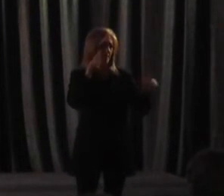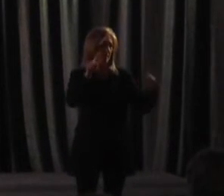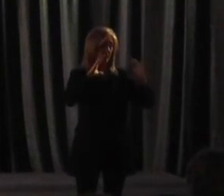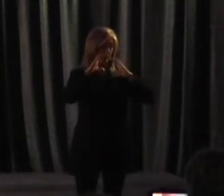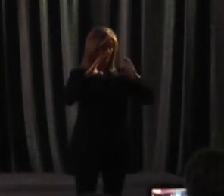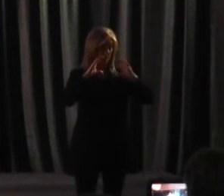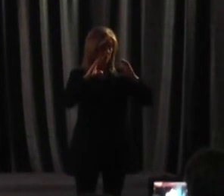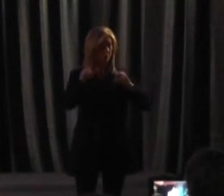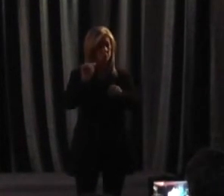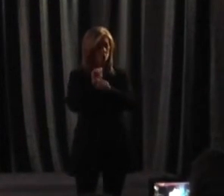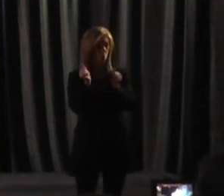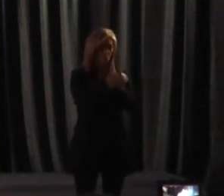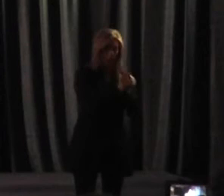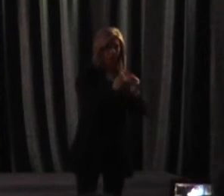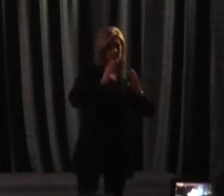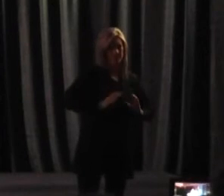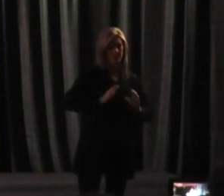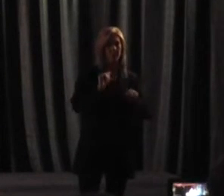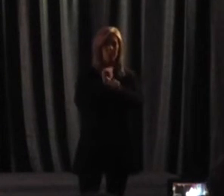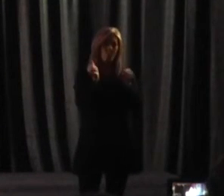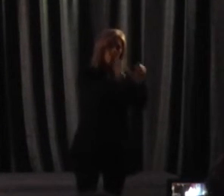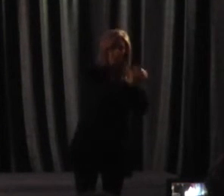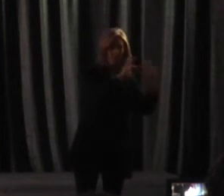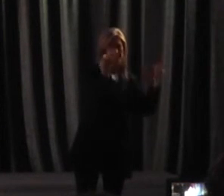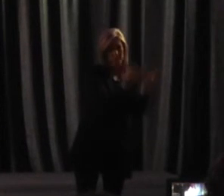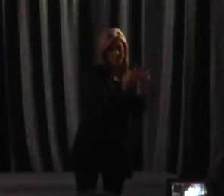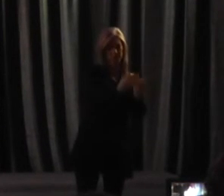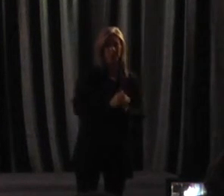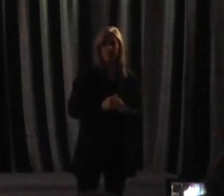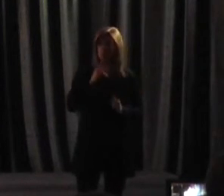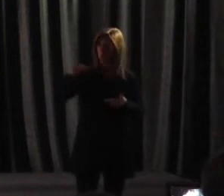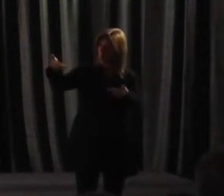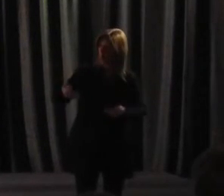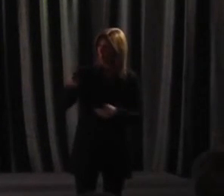working as a team with her clients and family. So please welcome Kate to the stage.